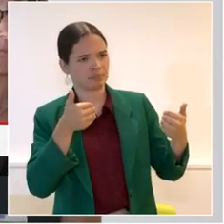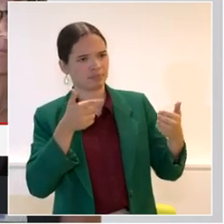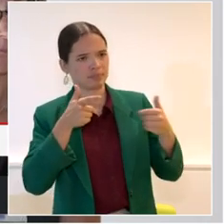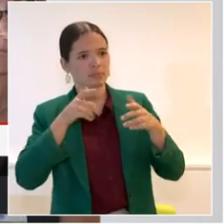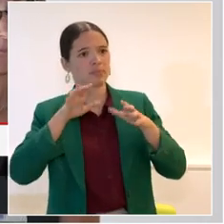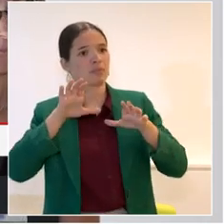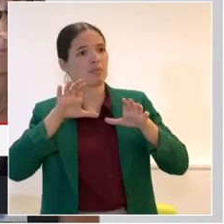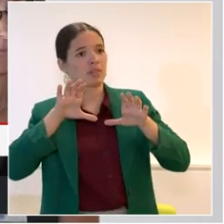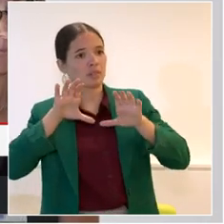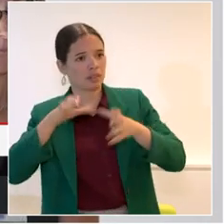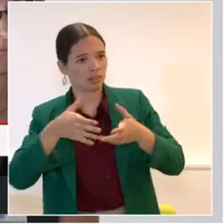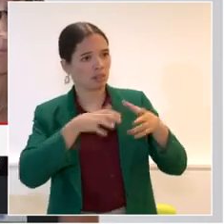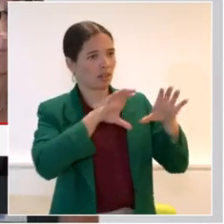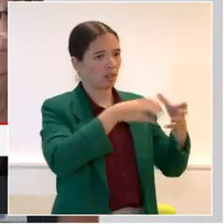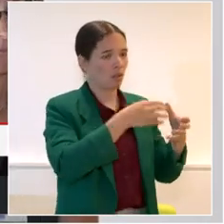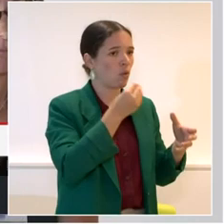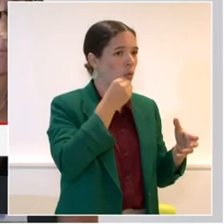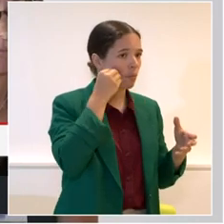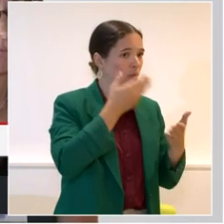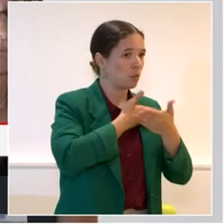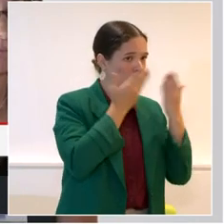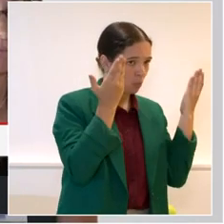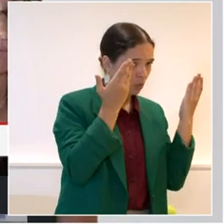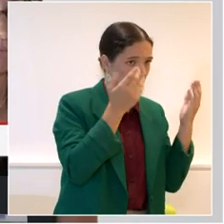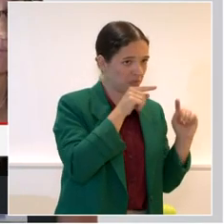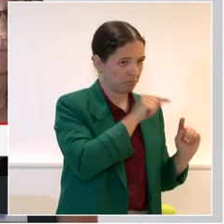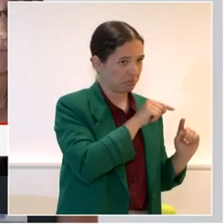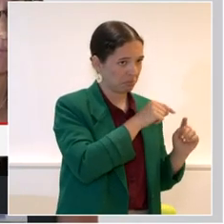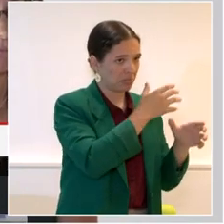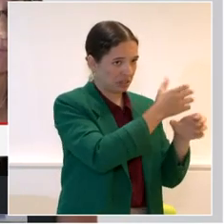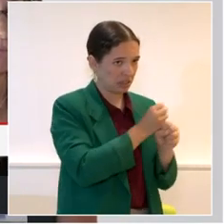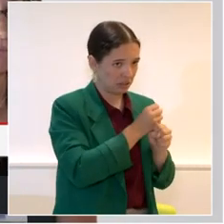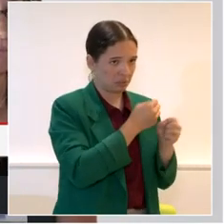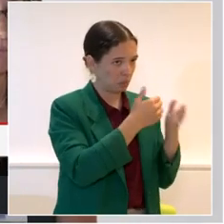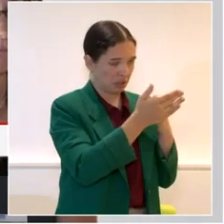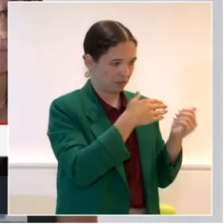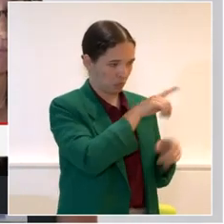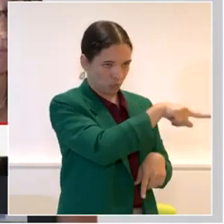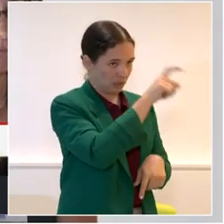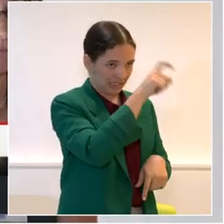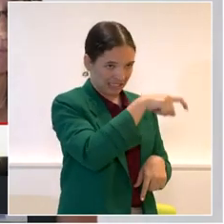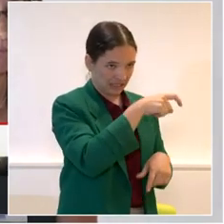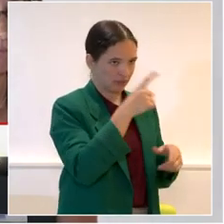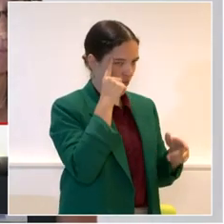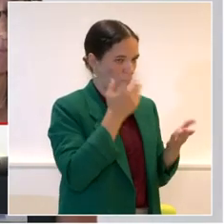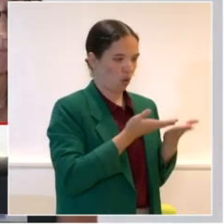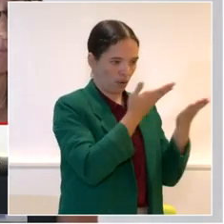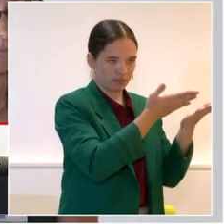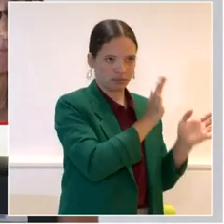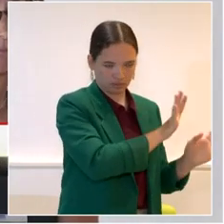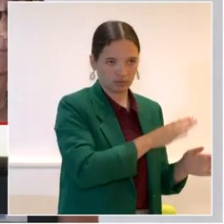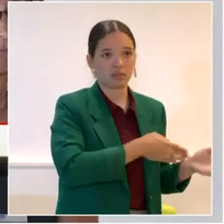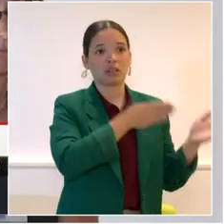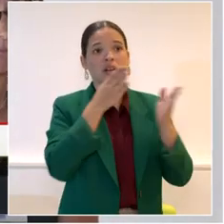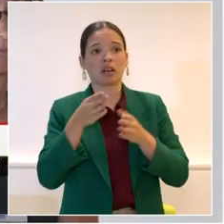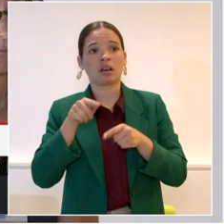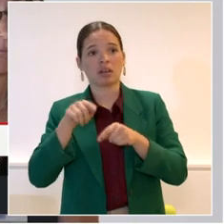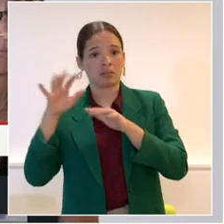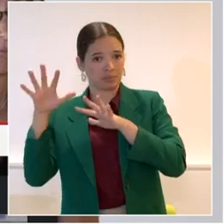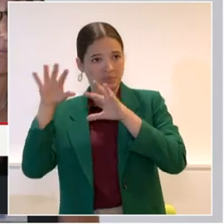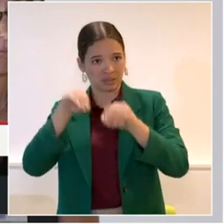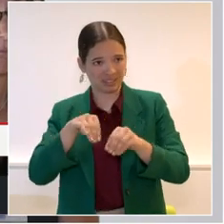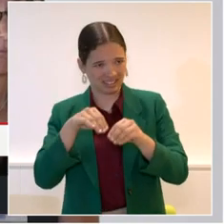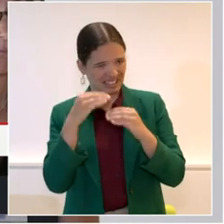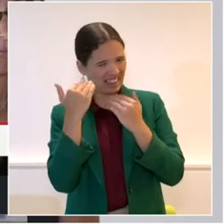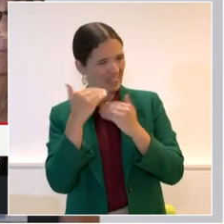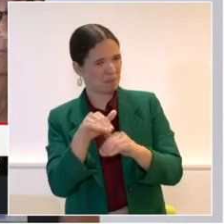or other crisis who would be able to walk into a center and get pretty much anything the city has to offer. You're limiting them as to what